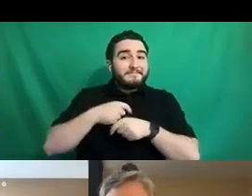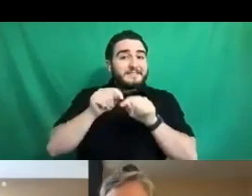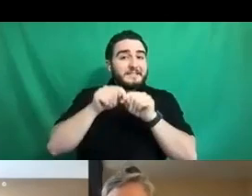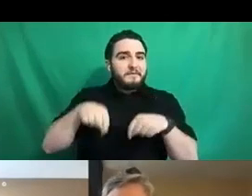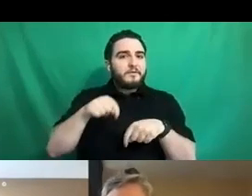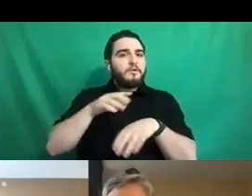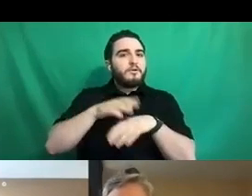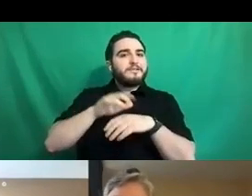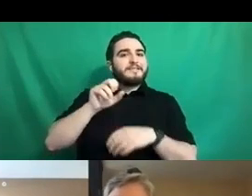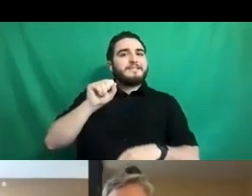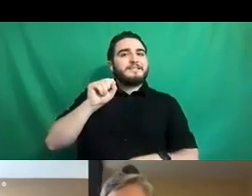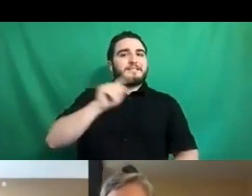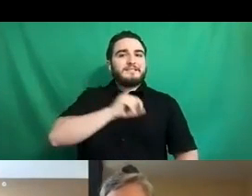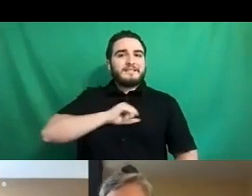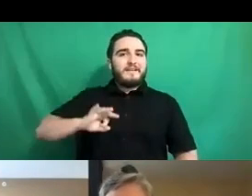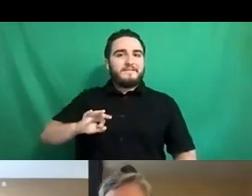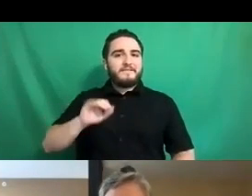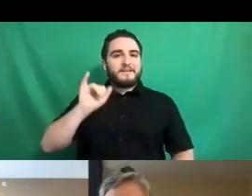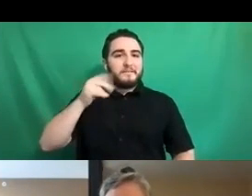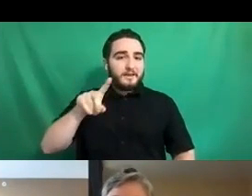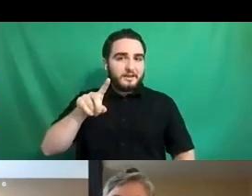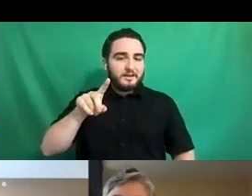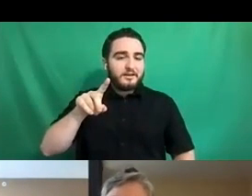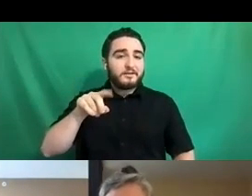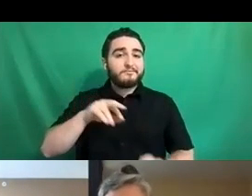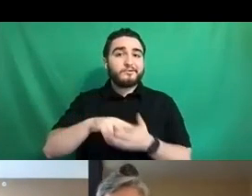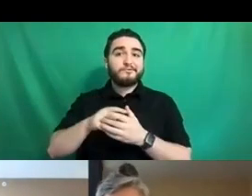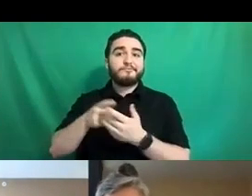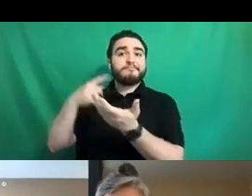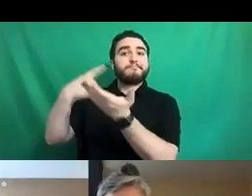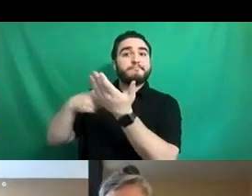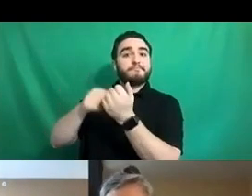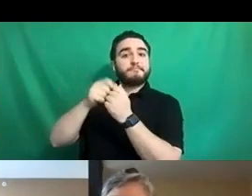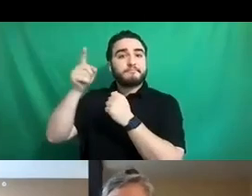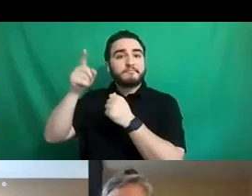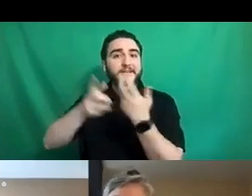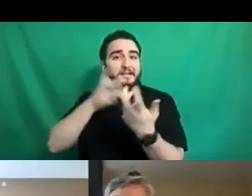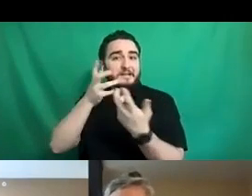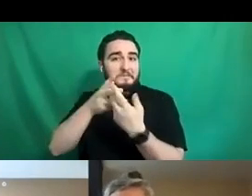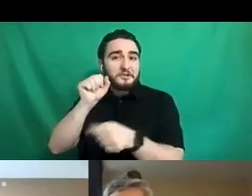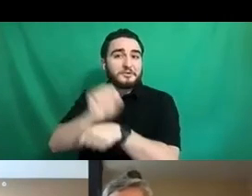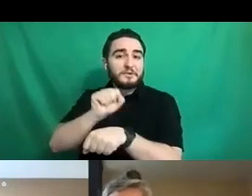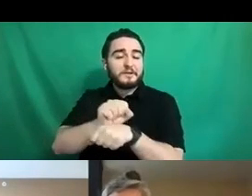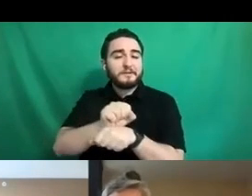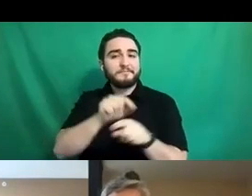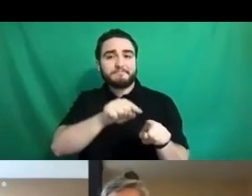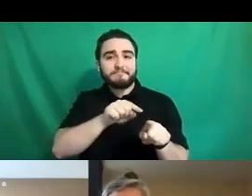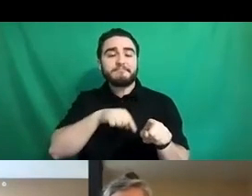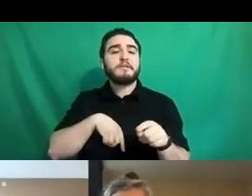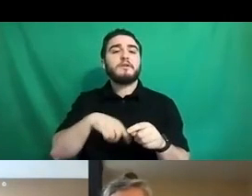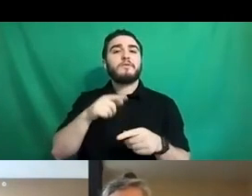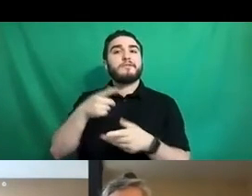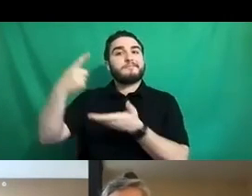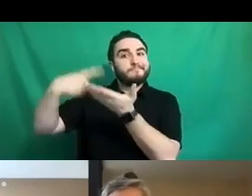iPads so that when we're pitching to an employer, when we're looking at customizing jobs, we are with the employer able